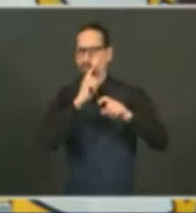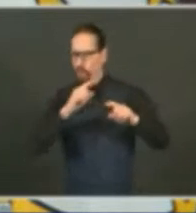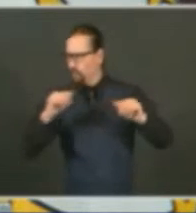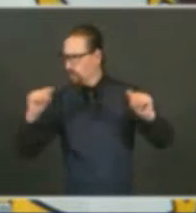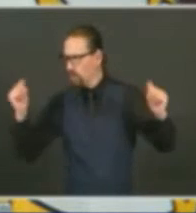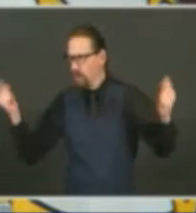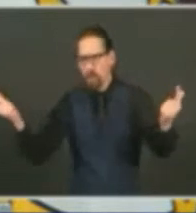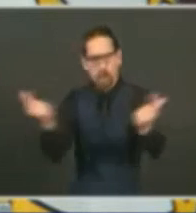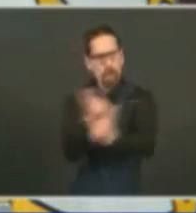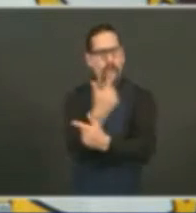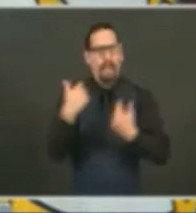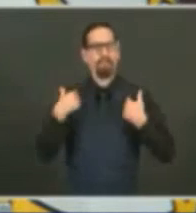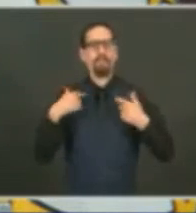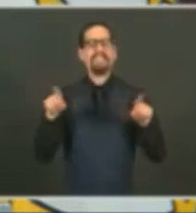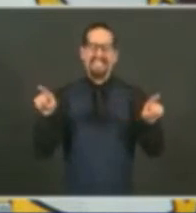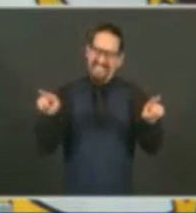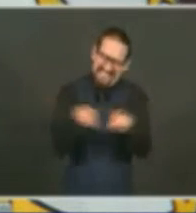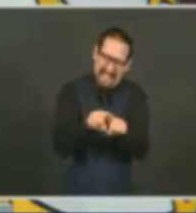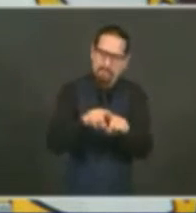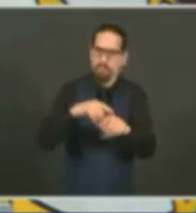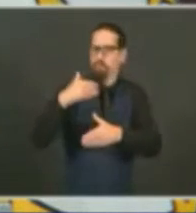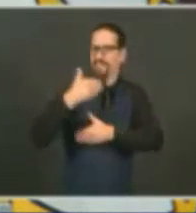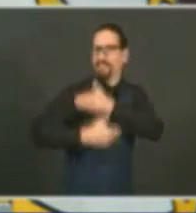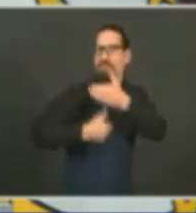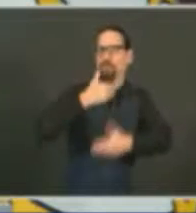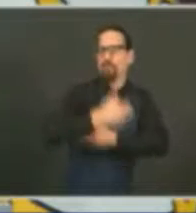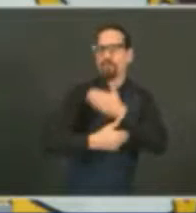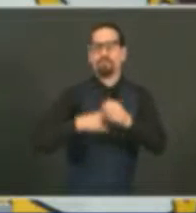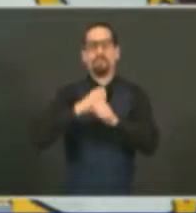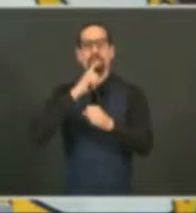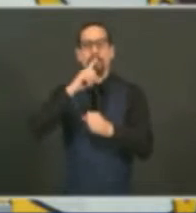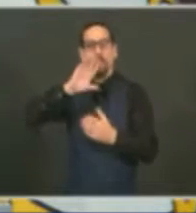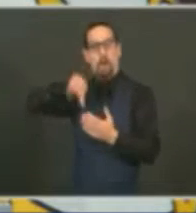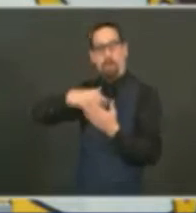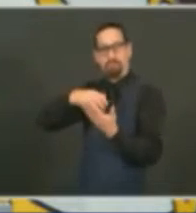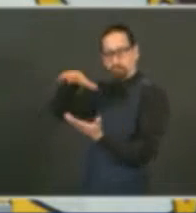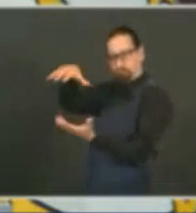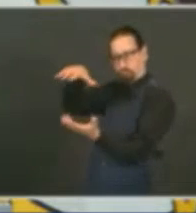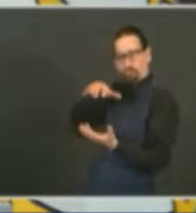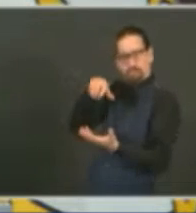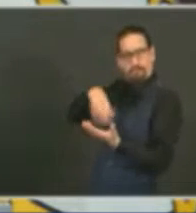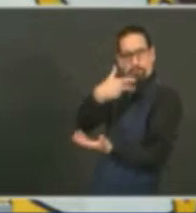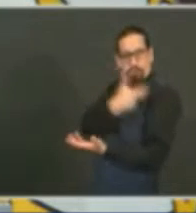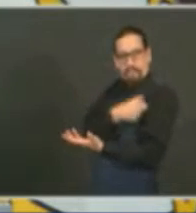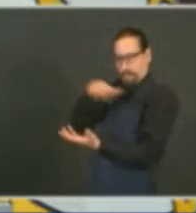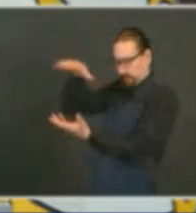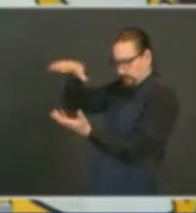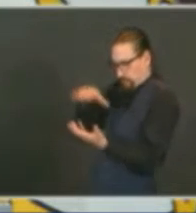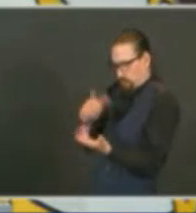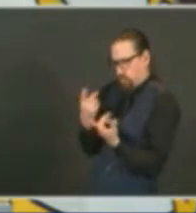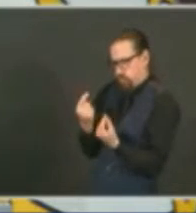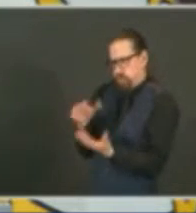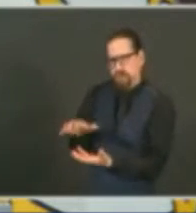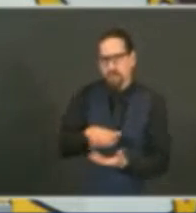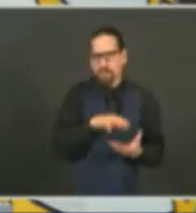We're planning for every scenario and developing different distribution models based on the allocation that we